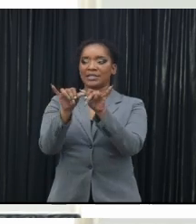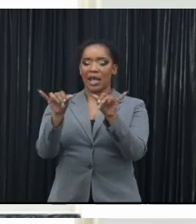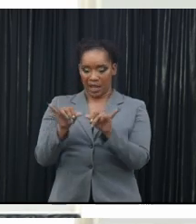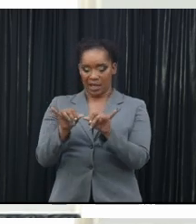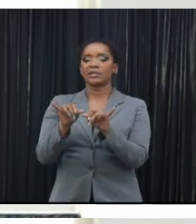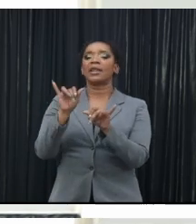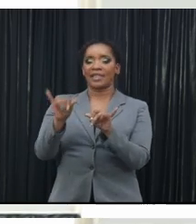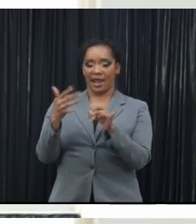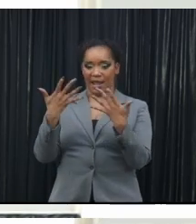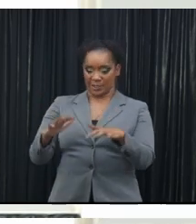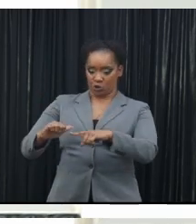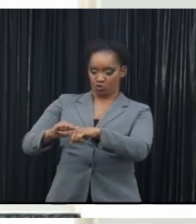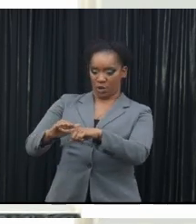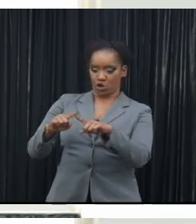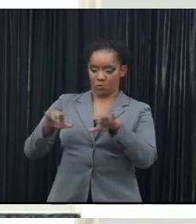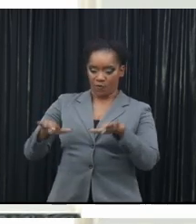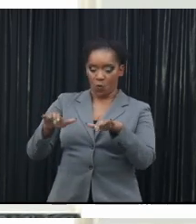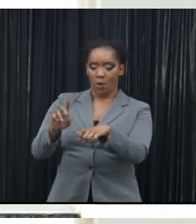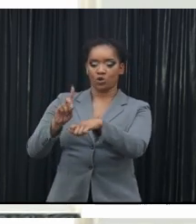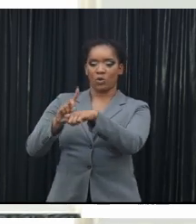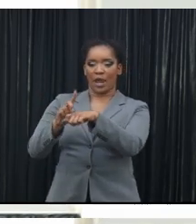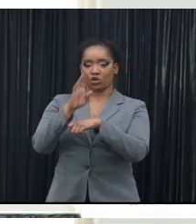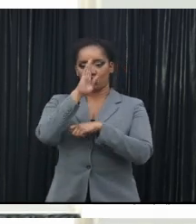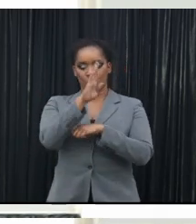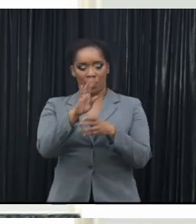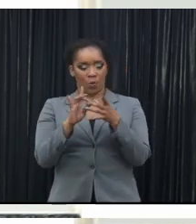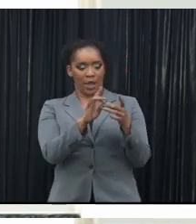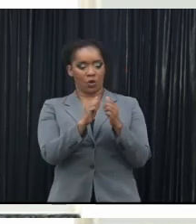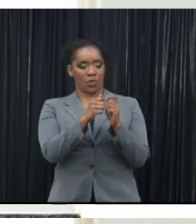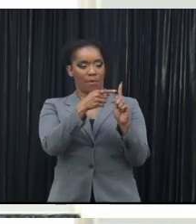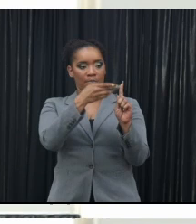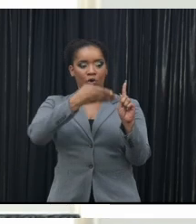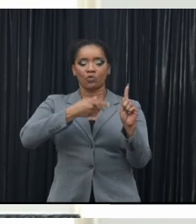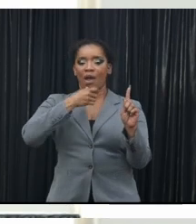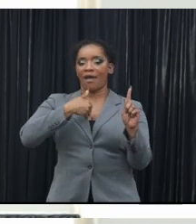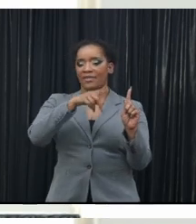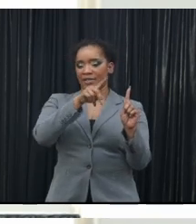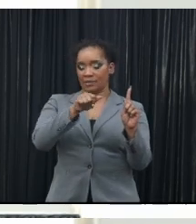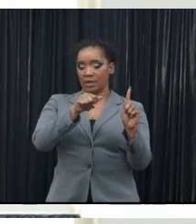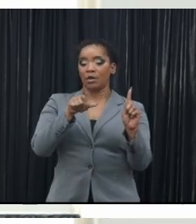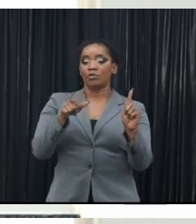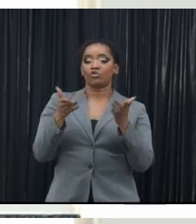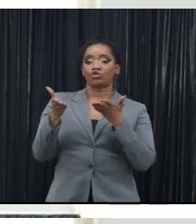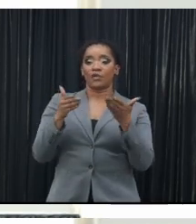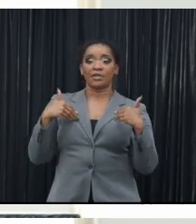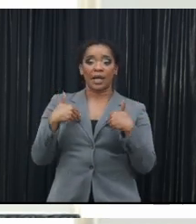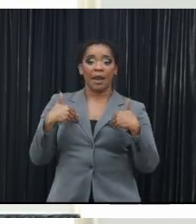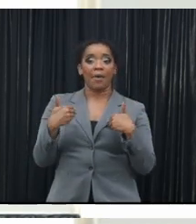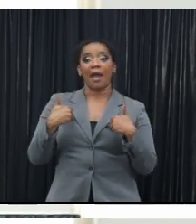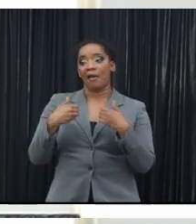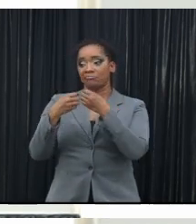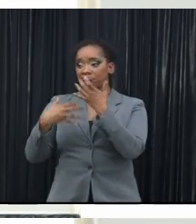to perform a task directly related to a person's disability. So a service animal may perform a number of tasks out